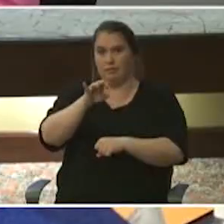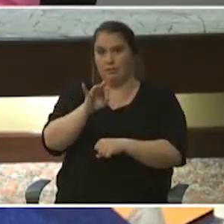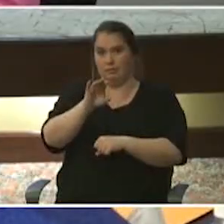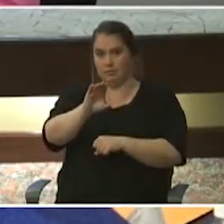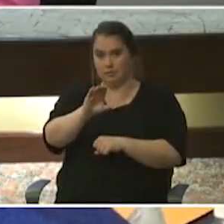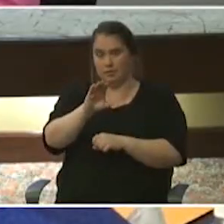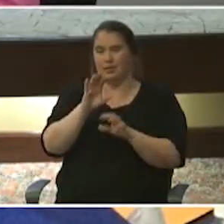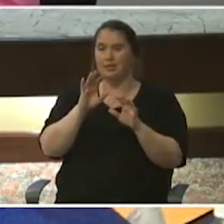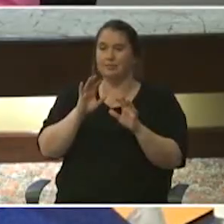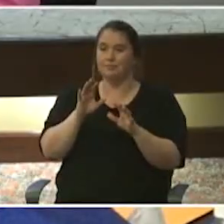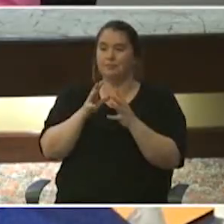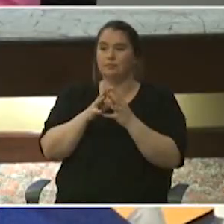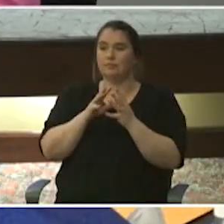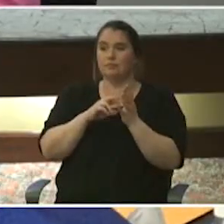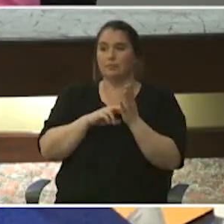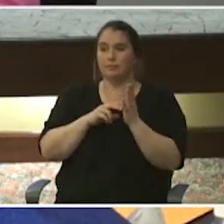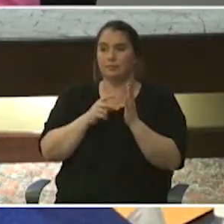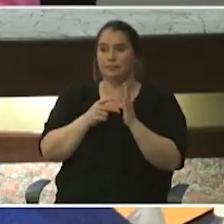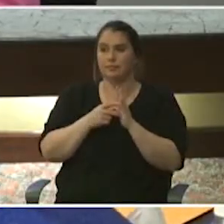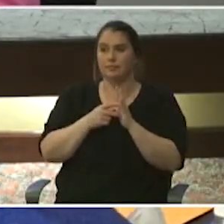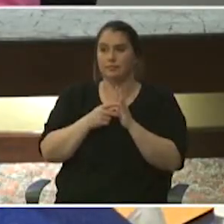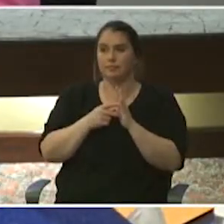could the